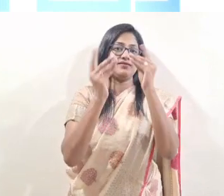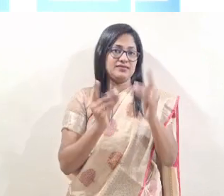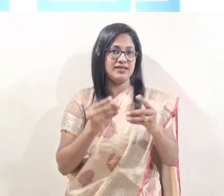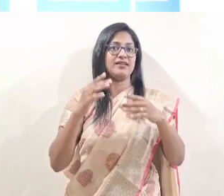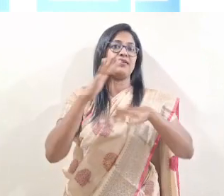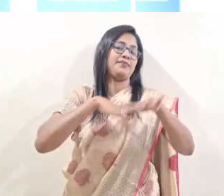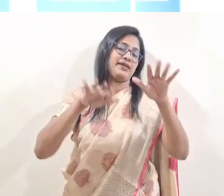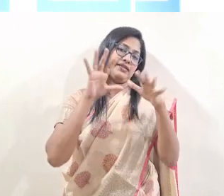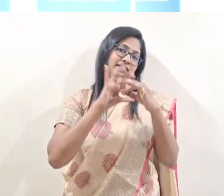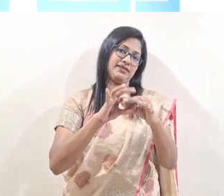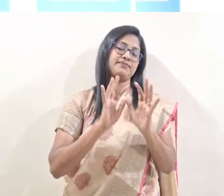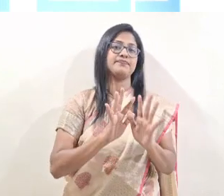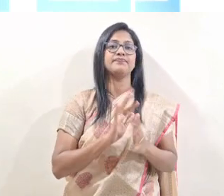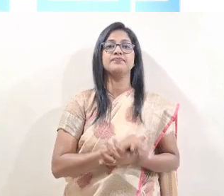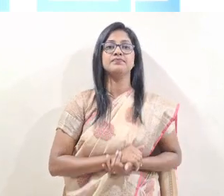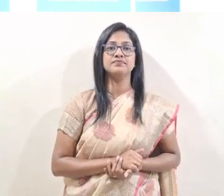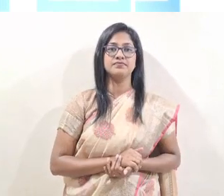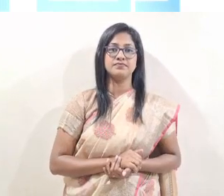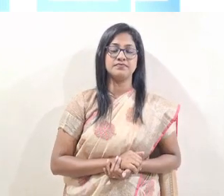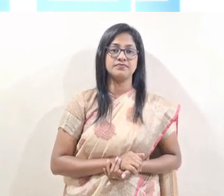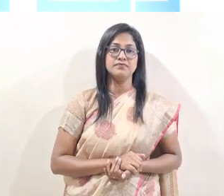system.